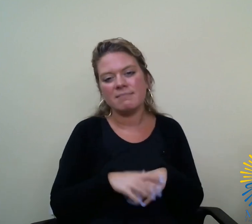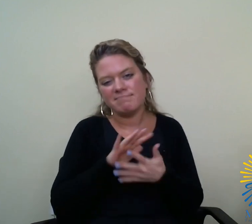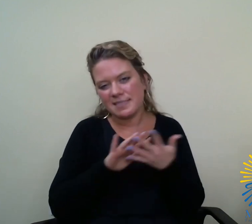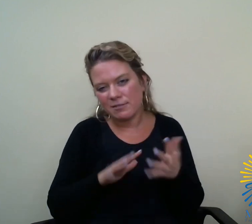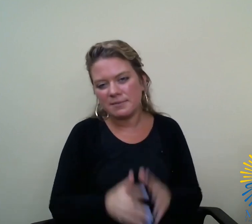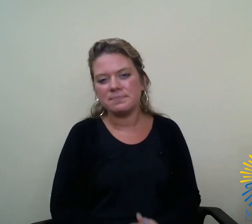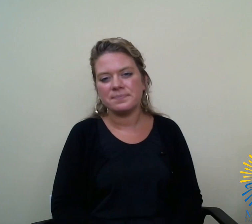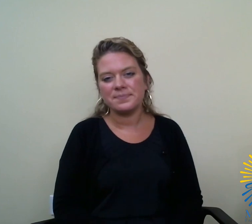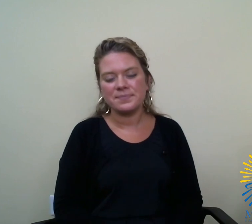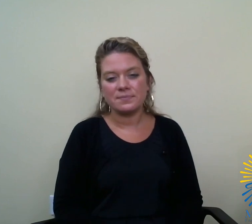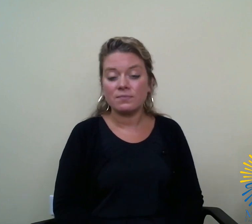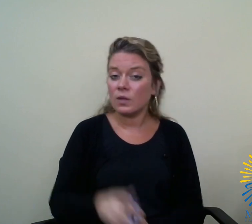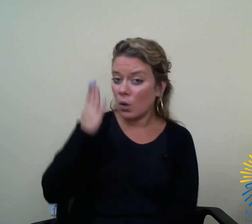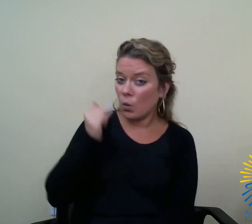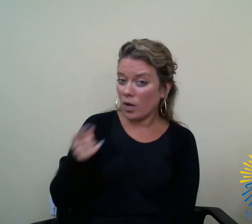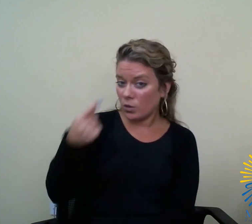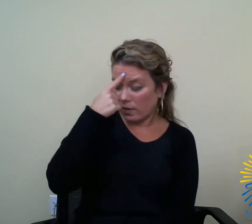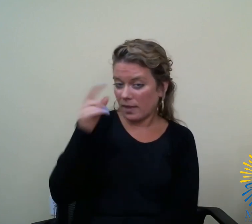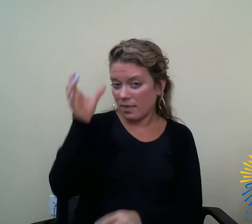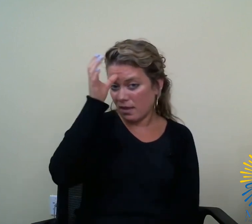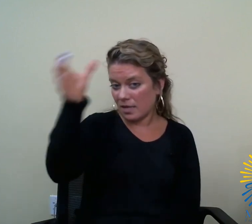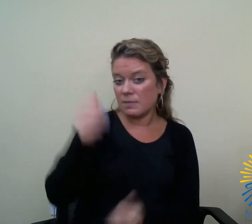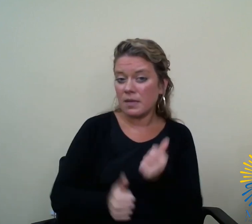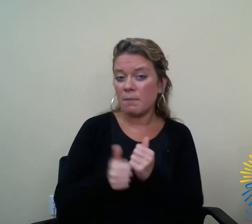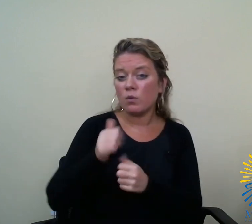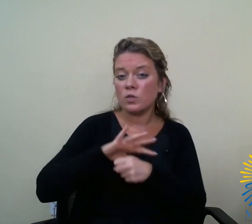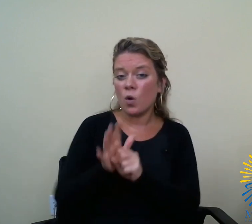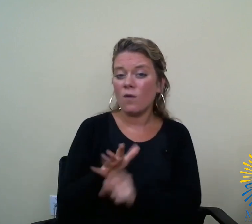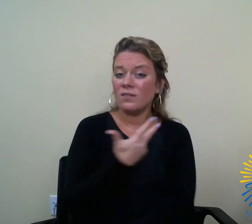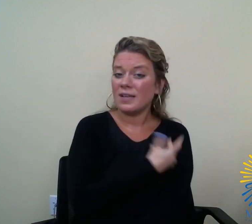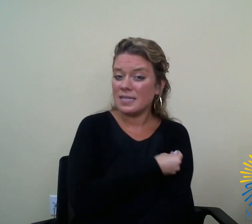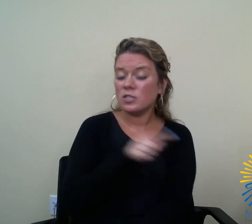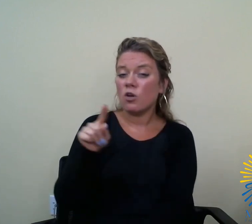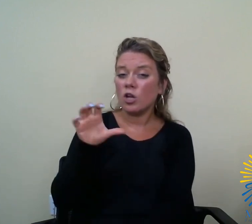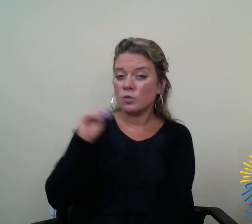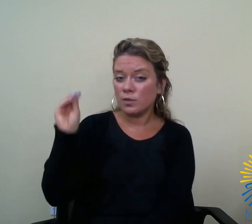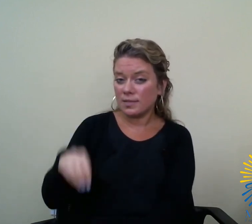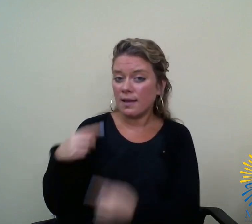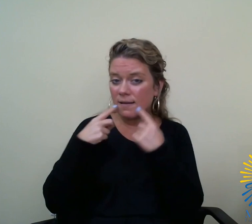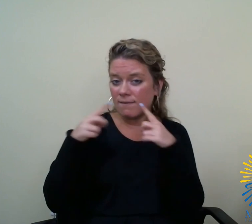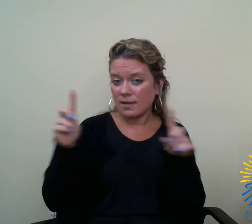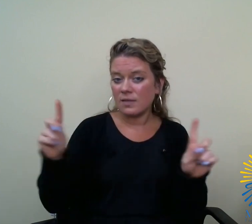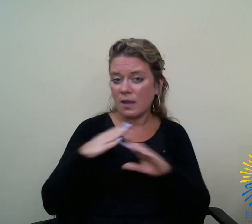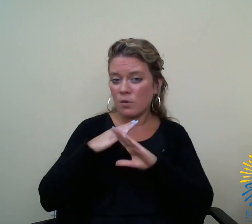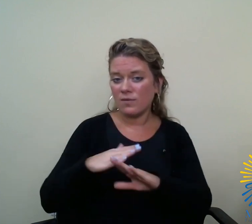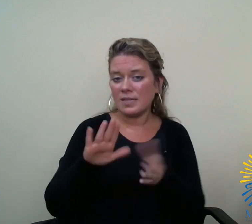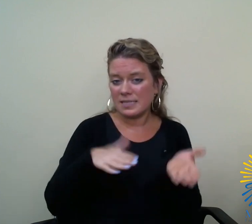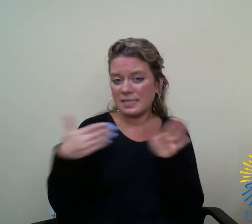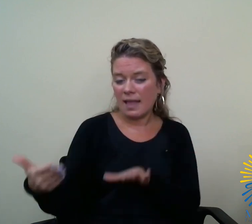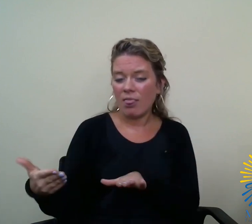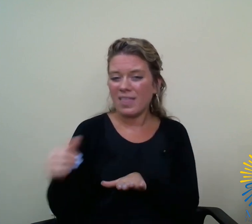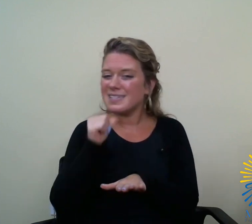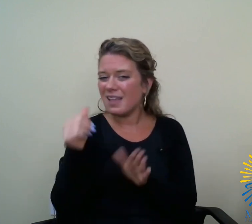etc. Why do you think the concept that most COVID vaccines are 100% effective at preventing death is